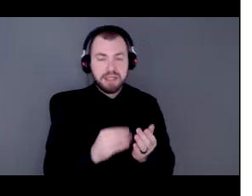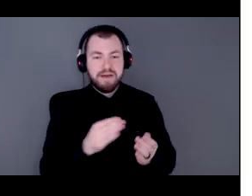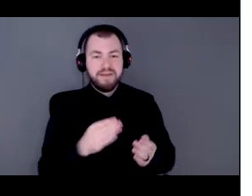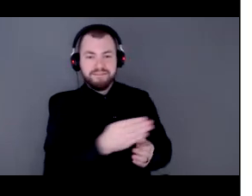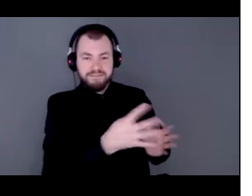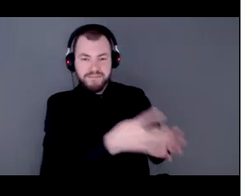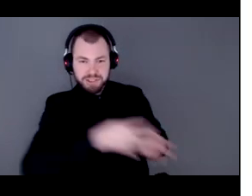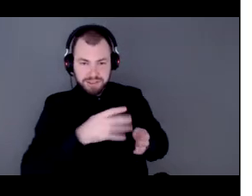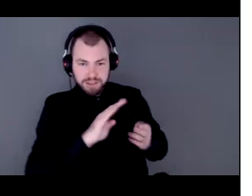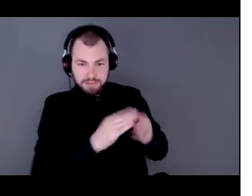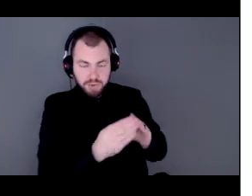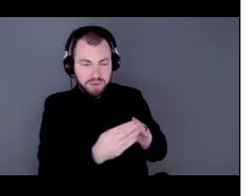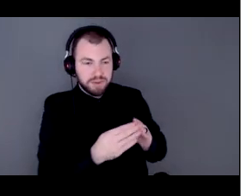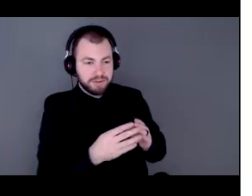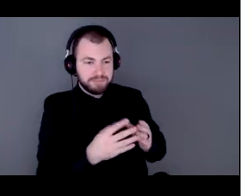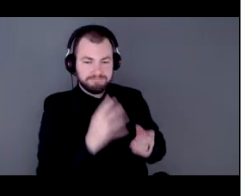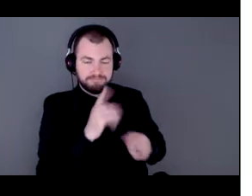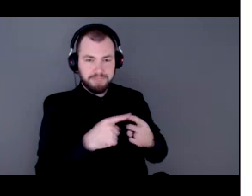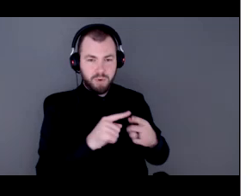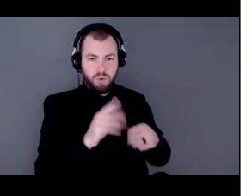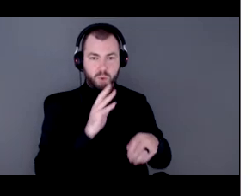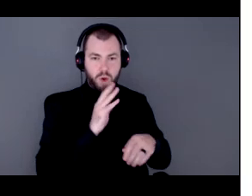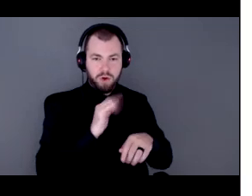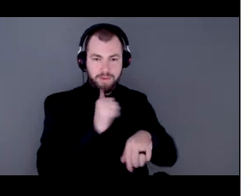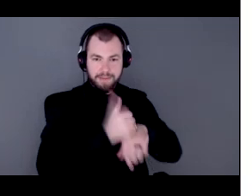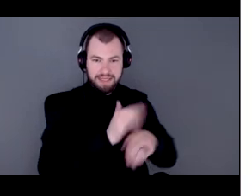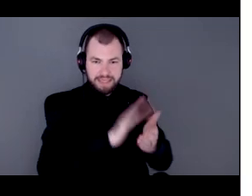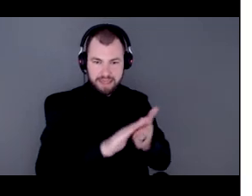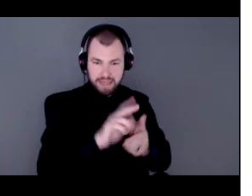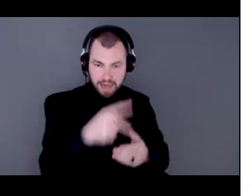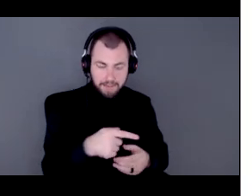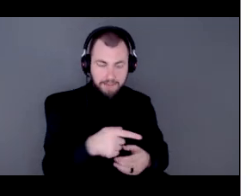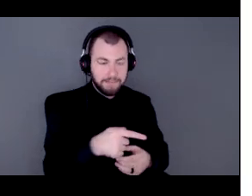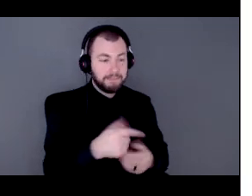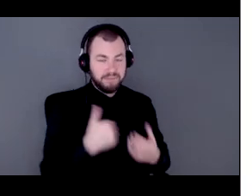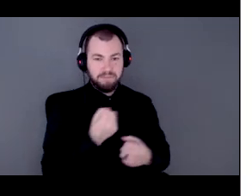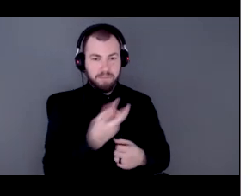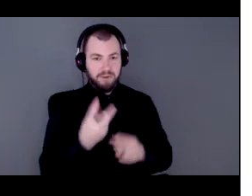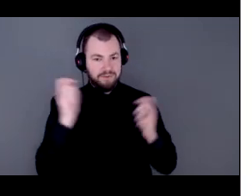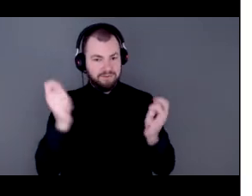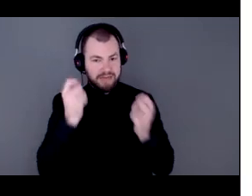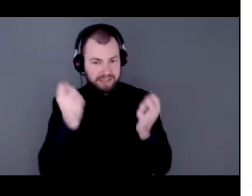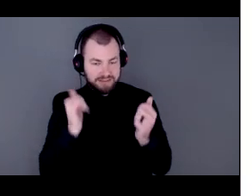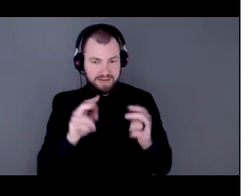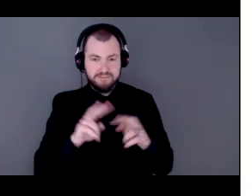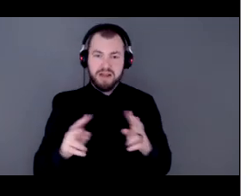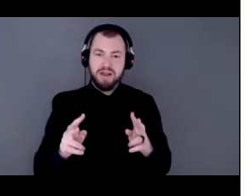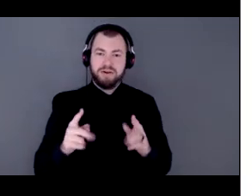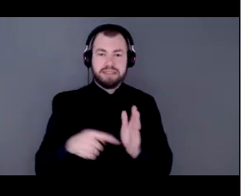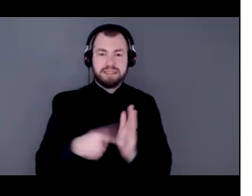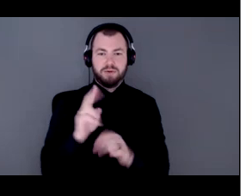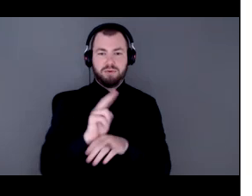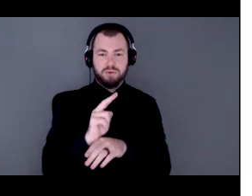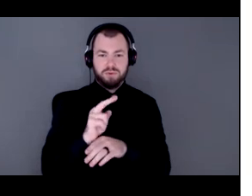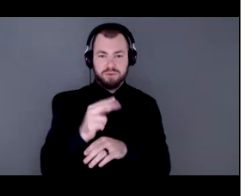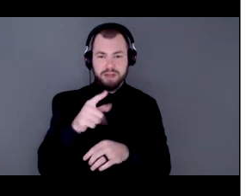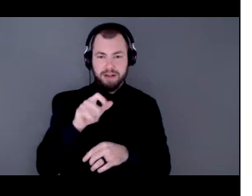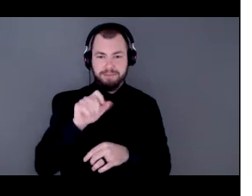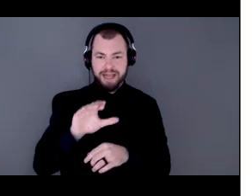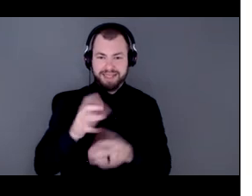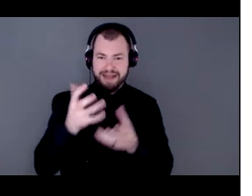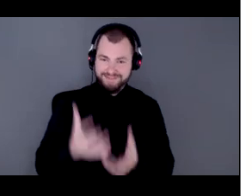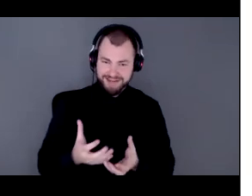providing incentives for that. There are multiple festivals that are very single-use plastic heavy, so we'll be greening those festivals,